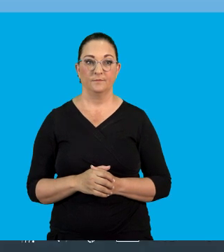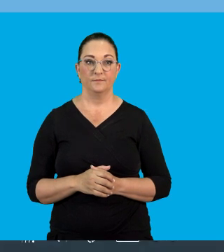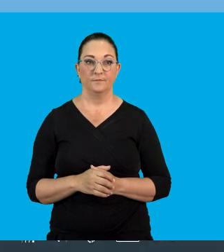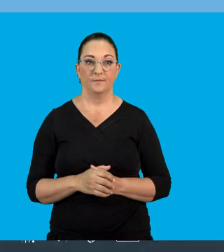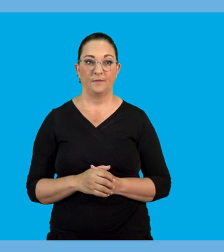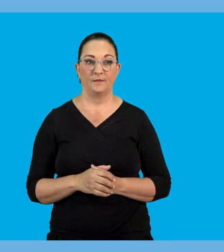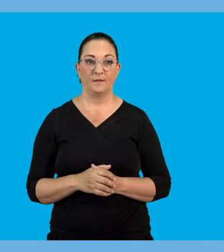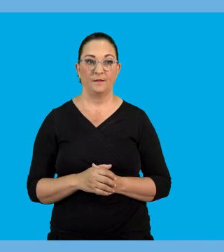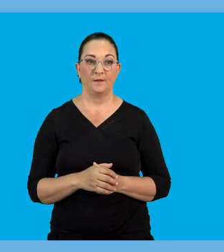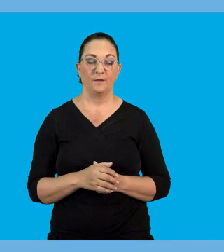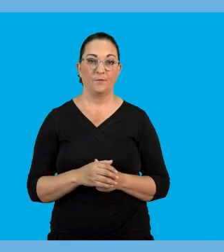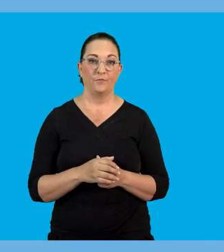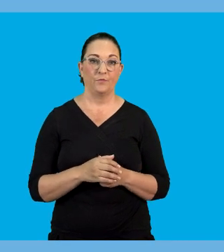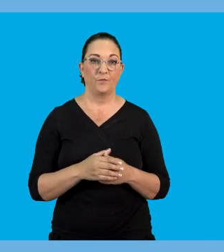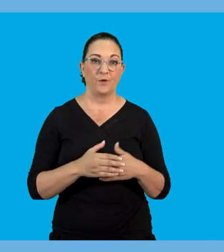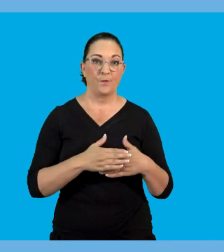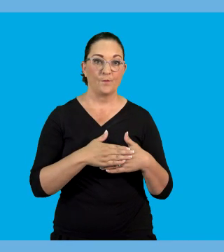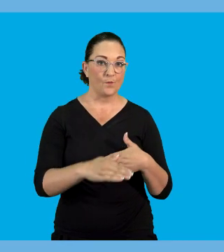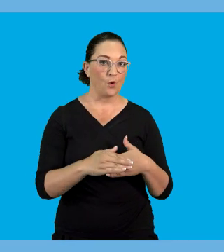negative charges.